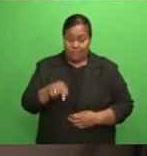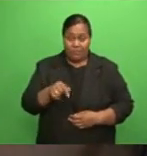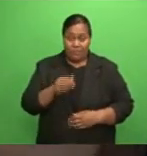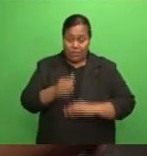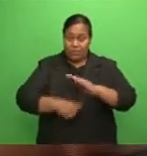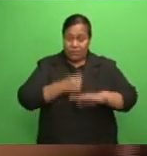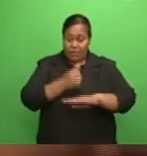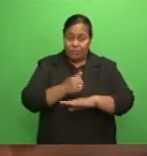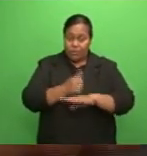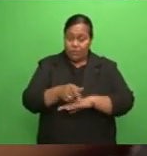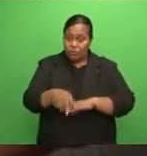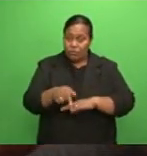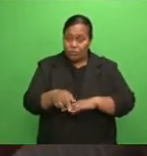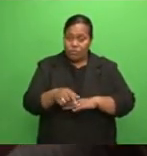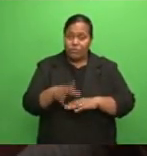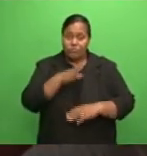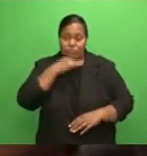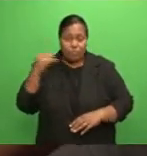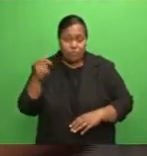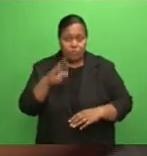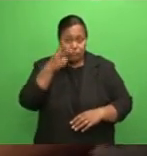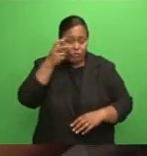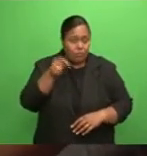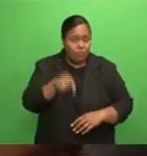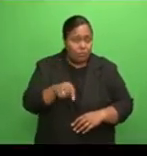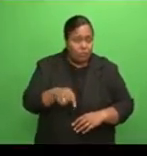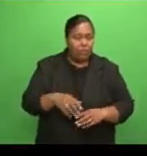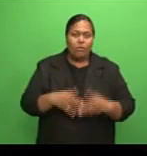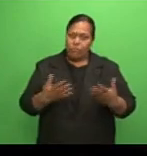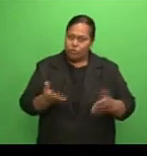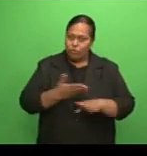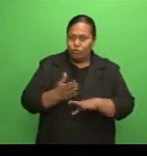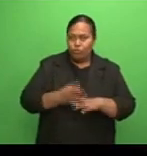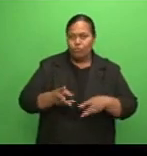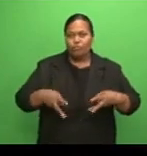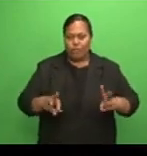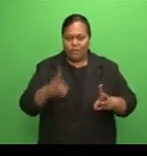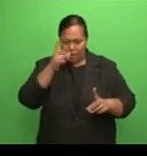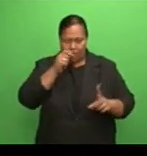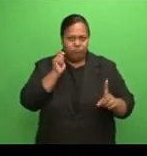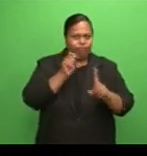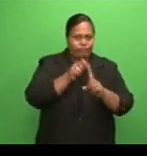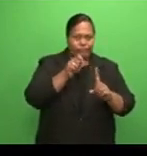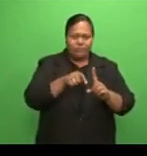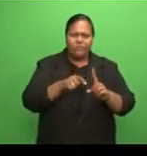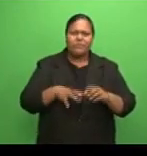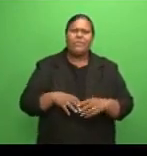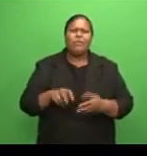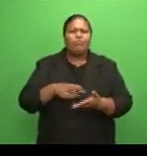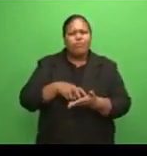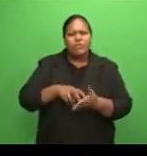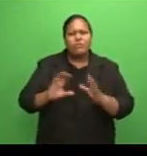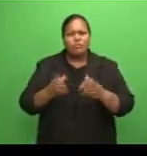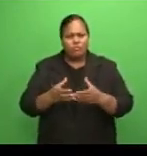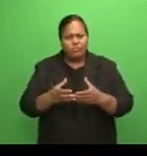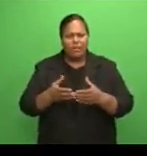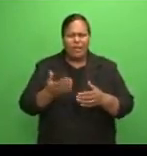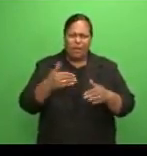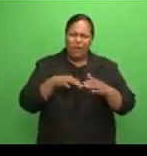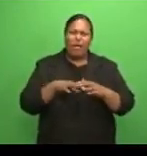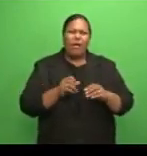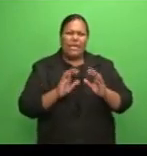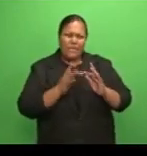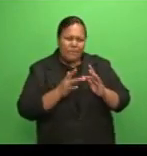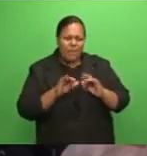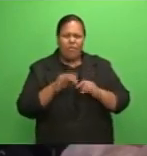well-marketed scams are constantly coming up with new ways to target the vulnerable group, whether by post, email or other